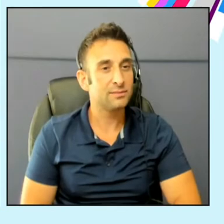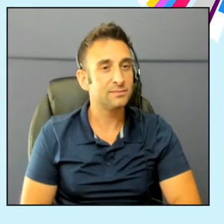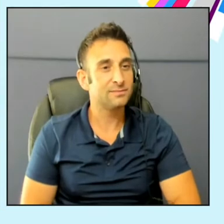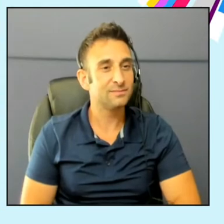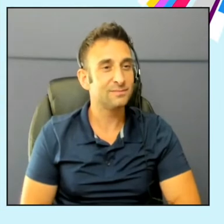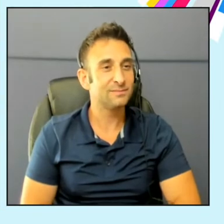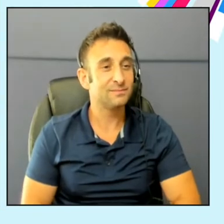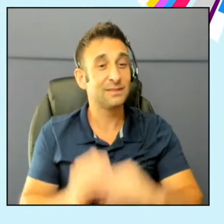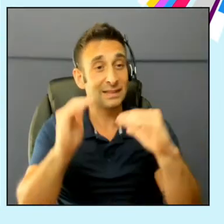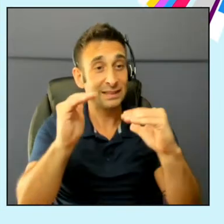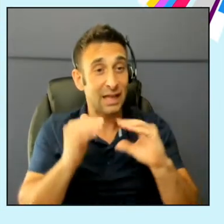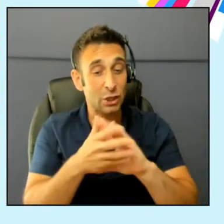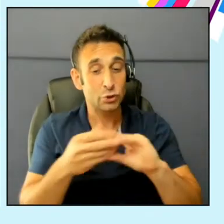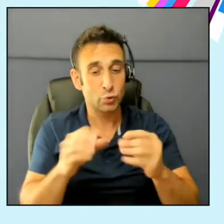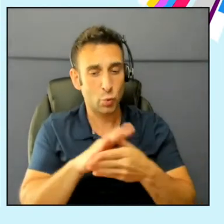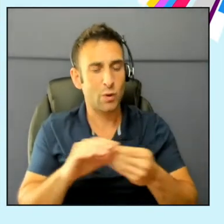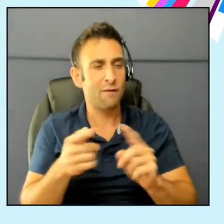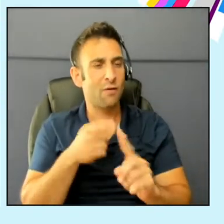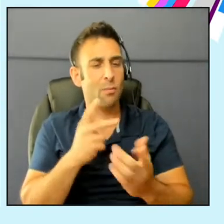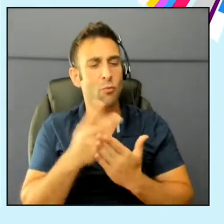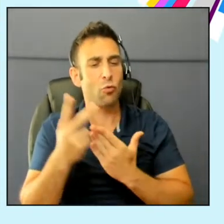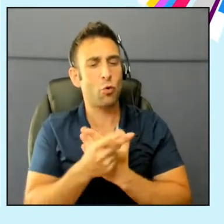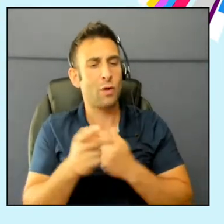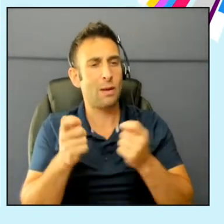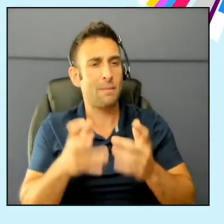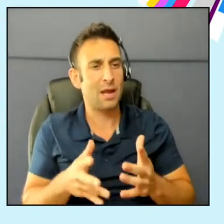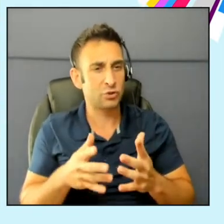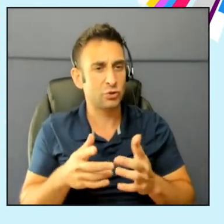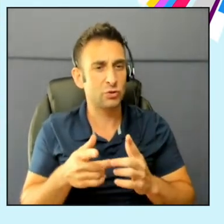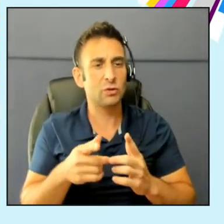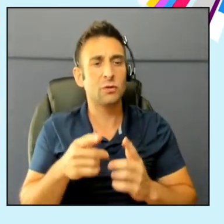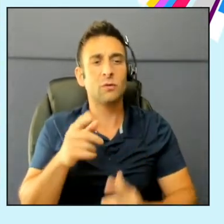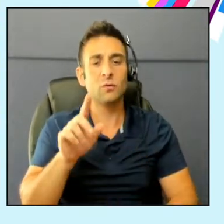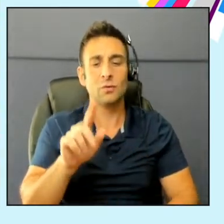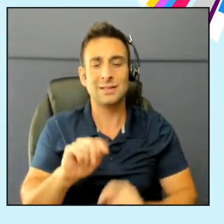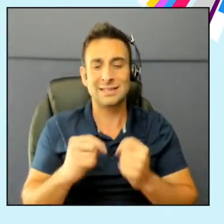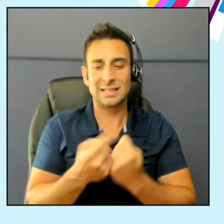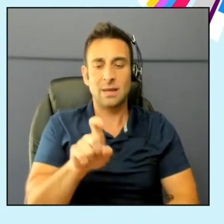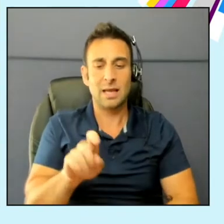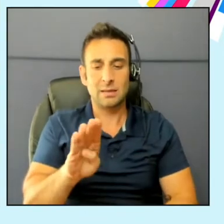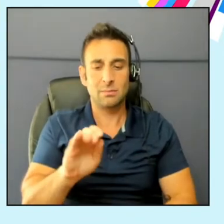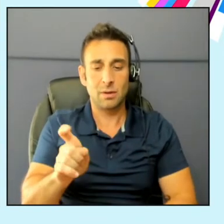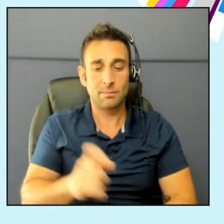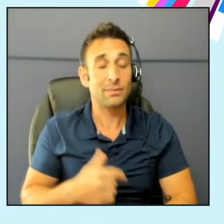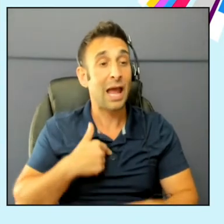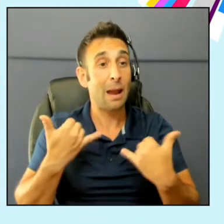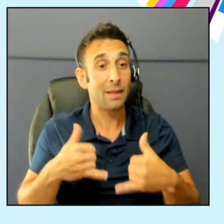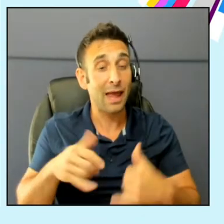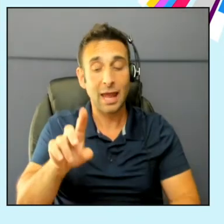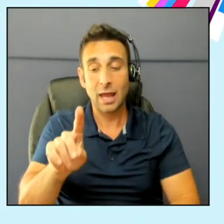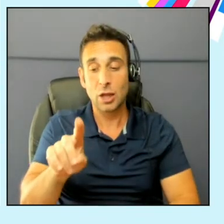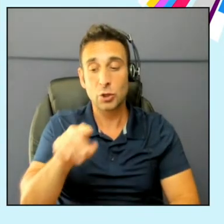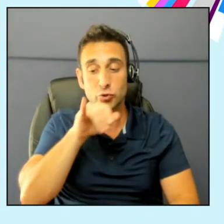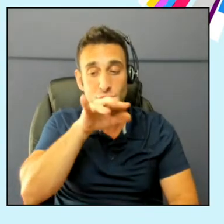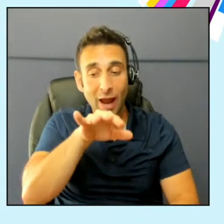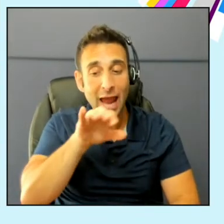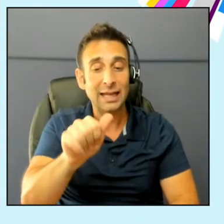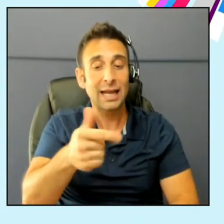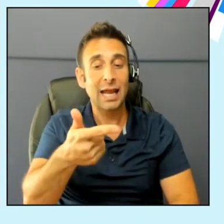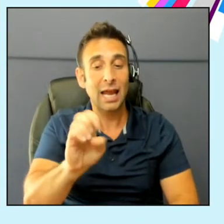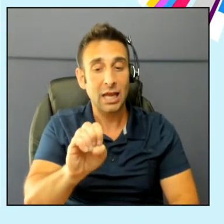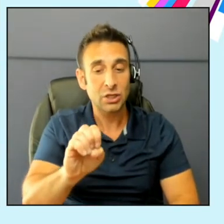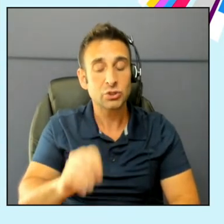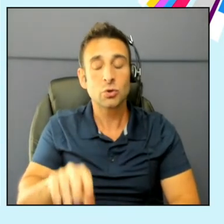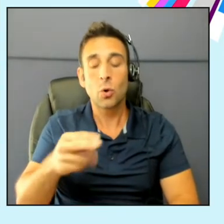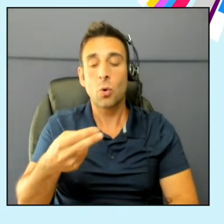comes from a program manager who's a part of Team Xbox. When I played Dragon Age Origins and was able to romance another man, it was like a weight